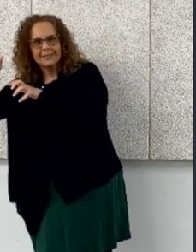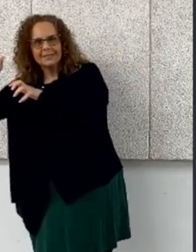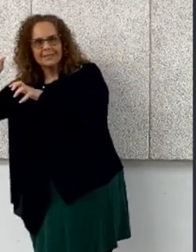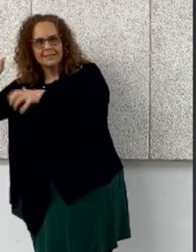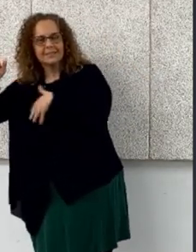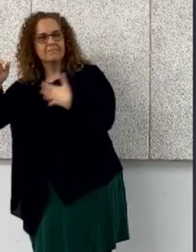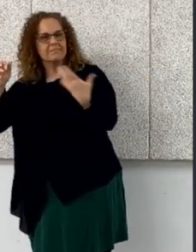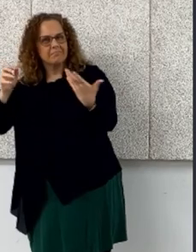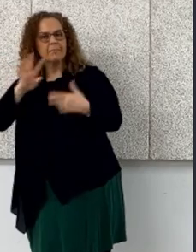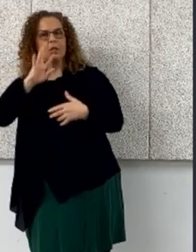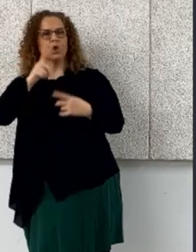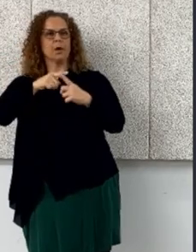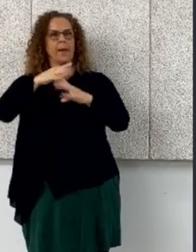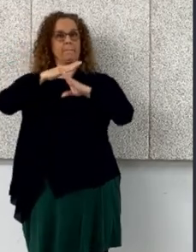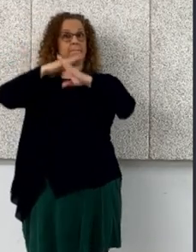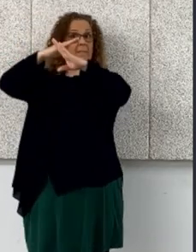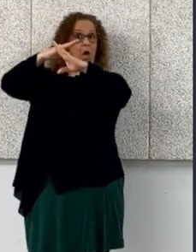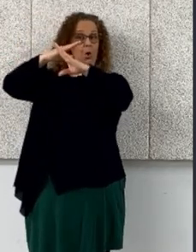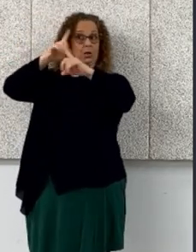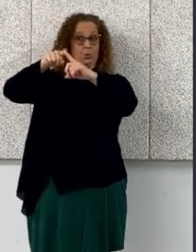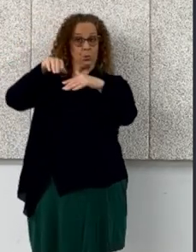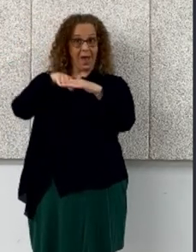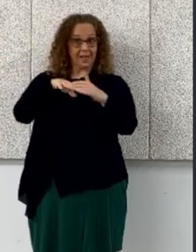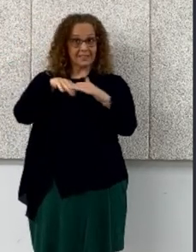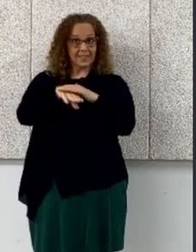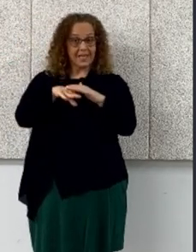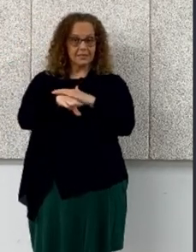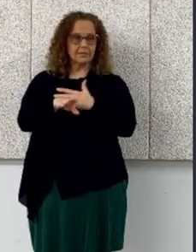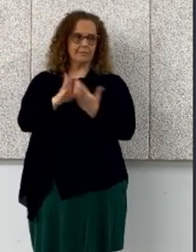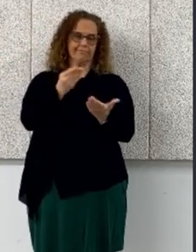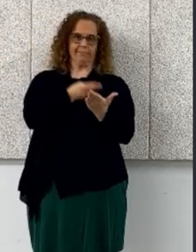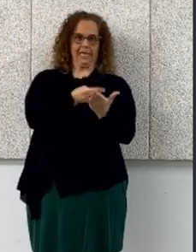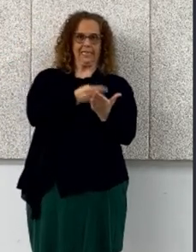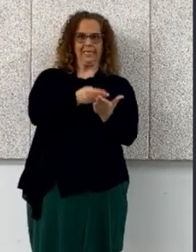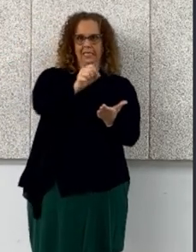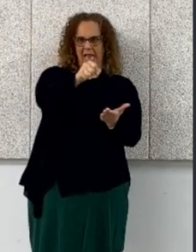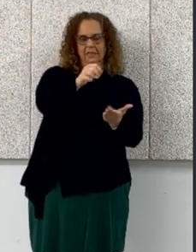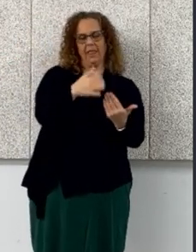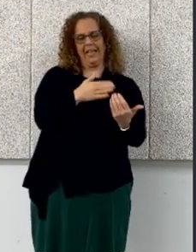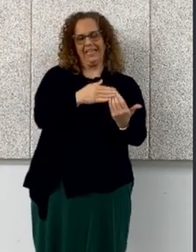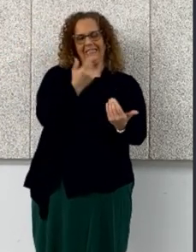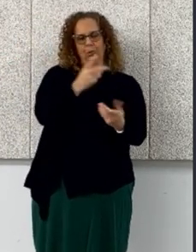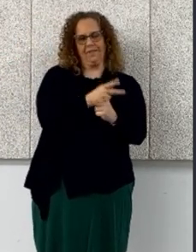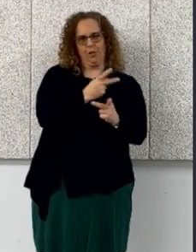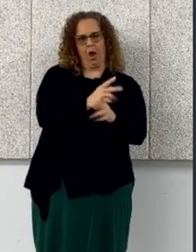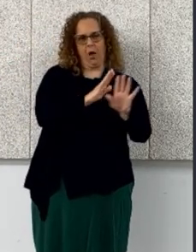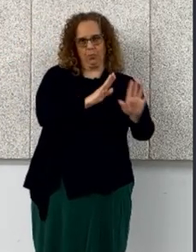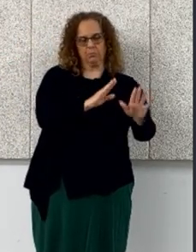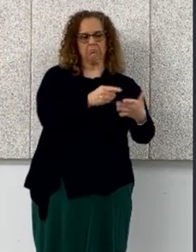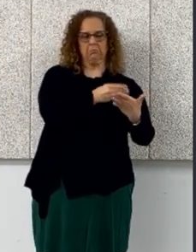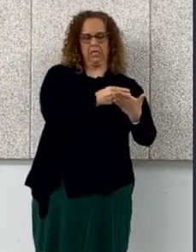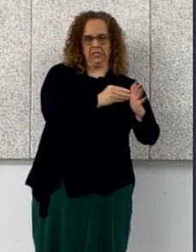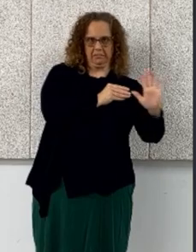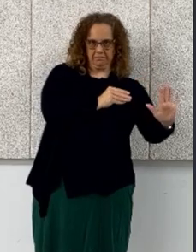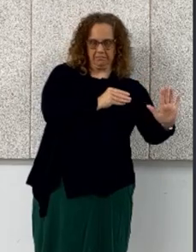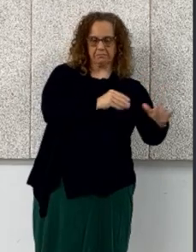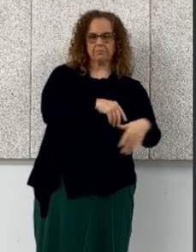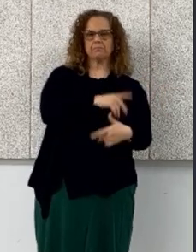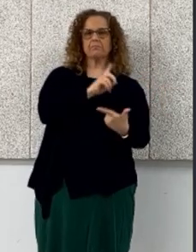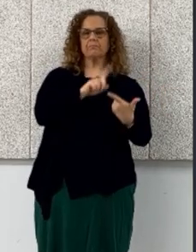about barriers to access, there's financial barriers, fine, that's the easiest one to deal with. There's